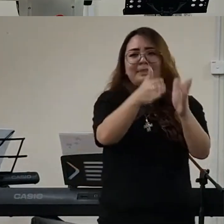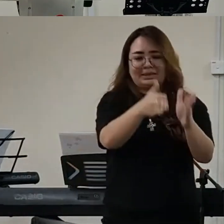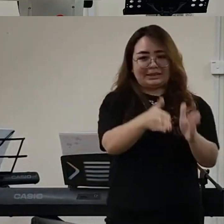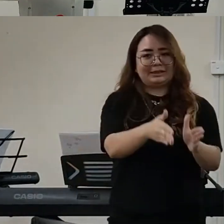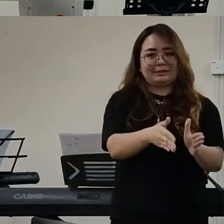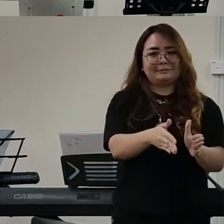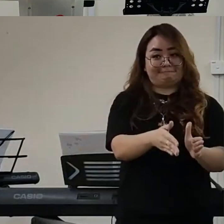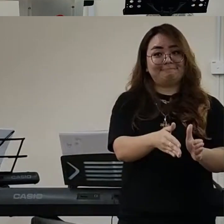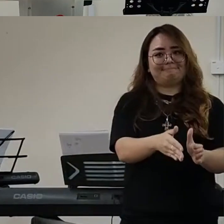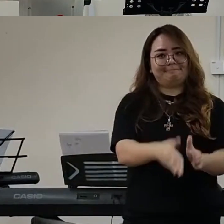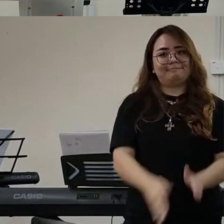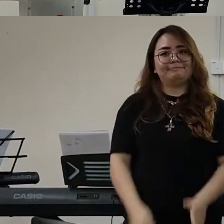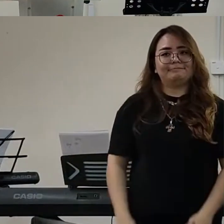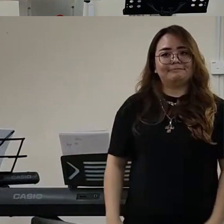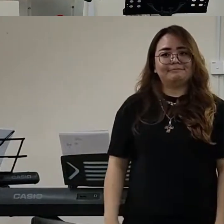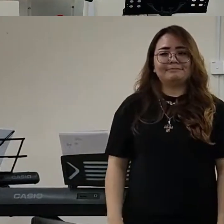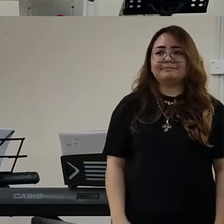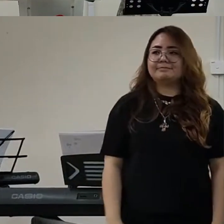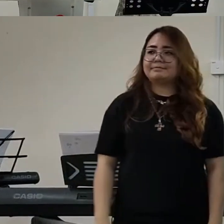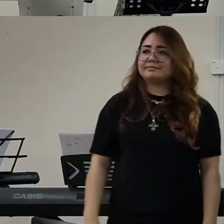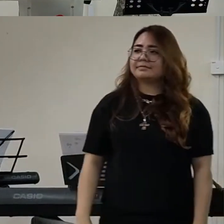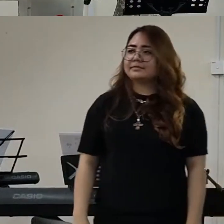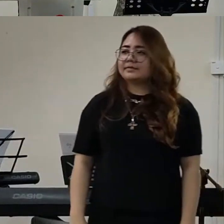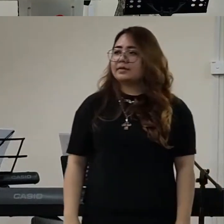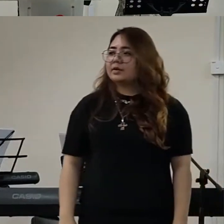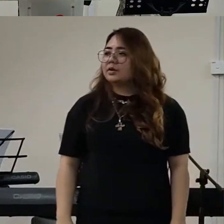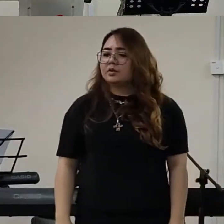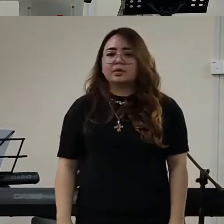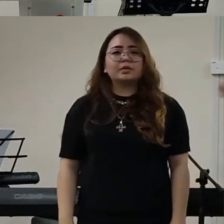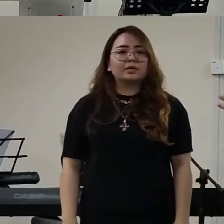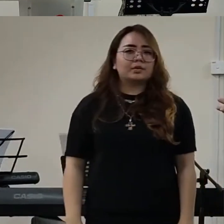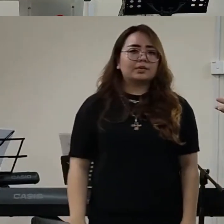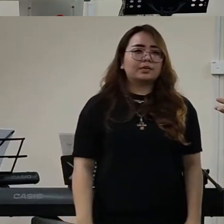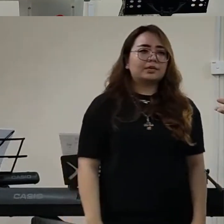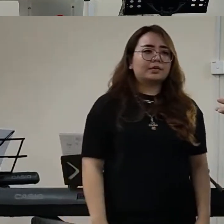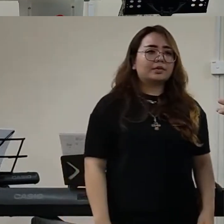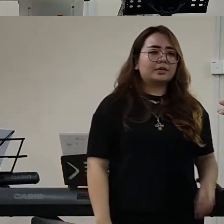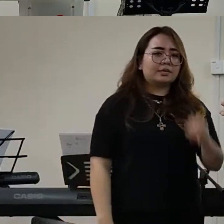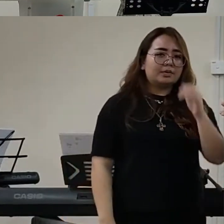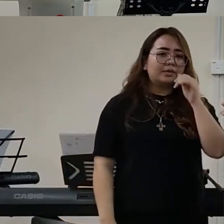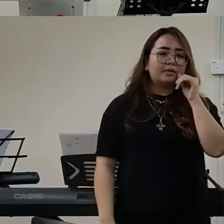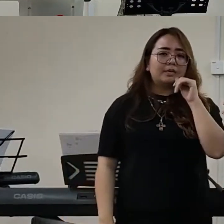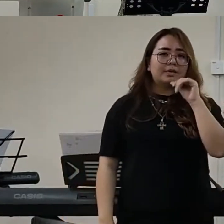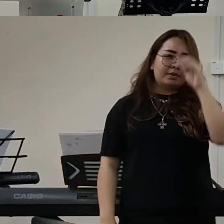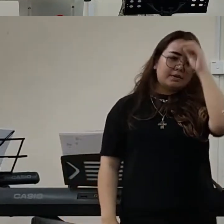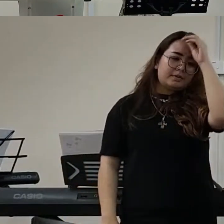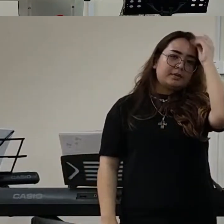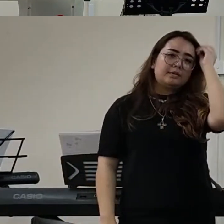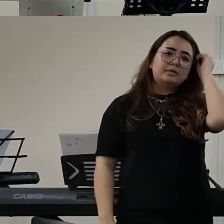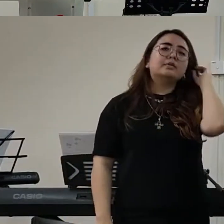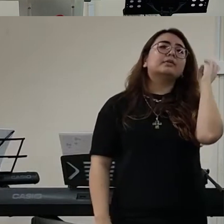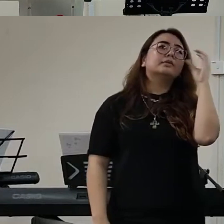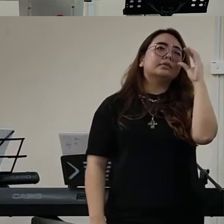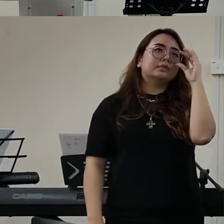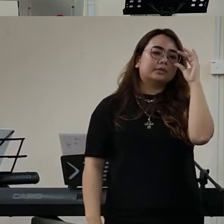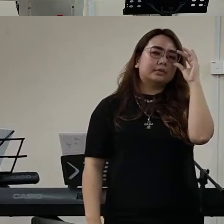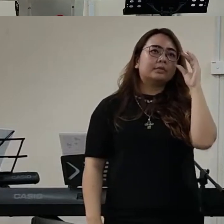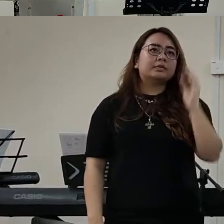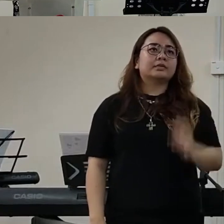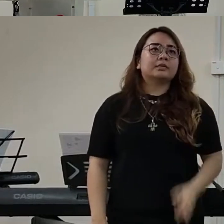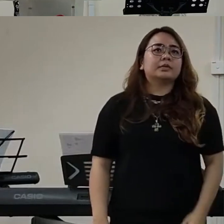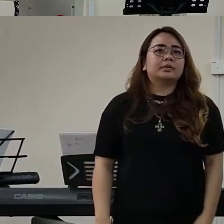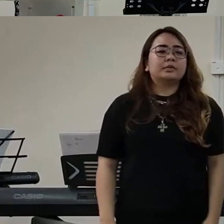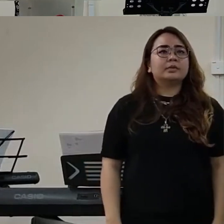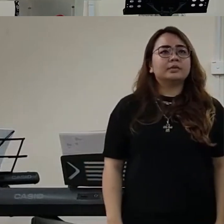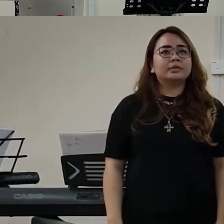discern, you have to observe. You don't treat everybody the same. This person is mentally challenged. Different. This